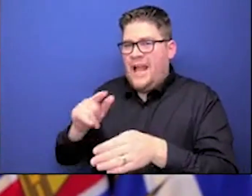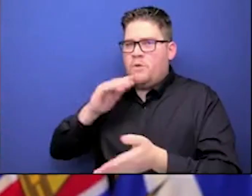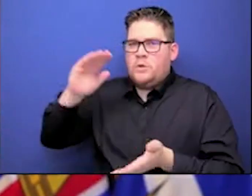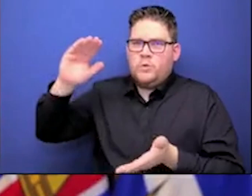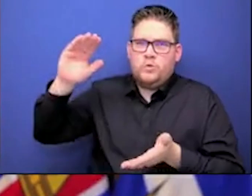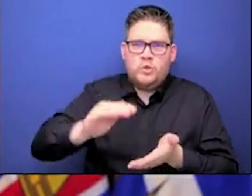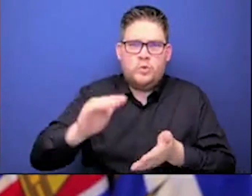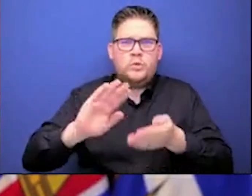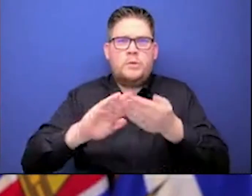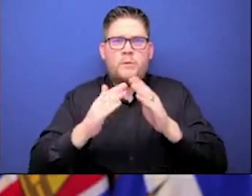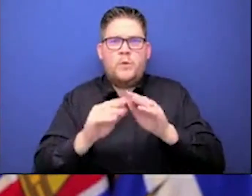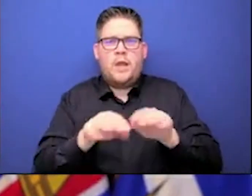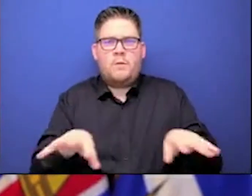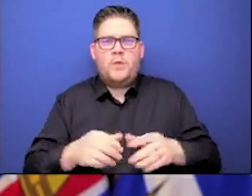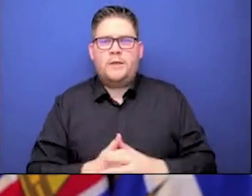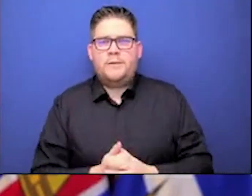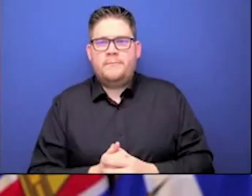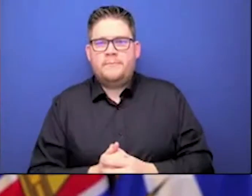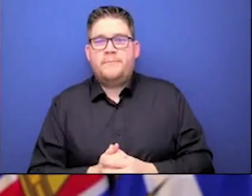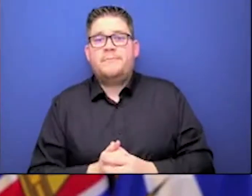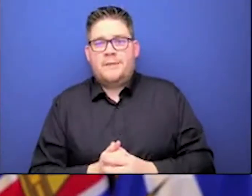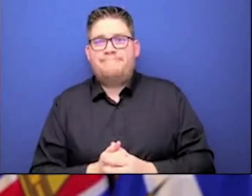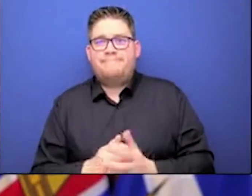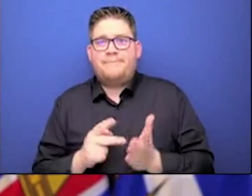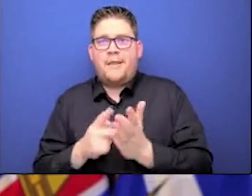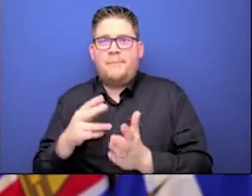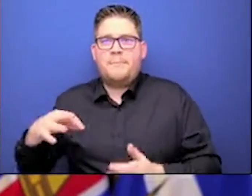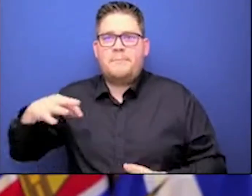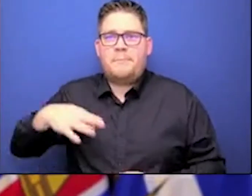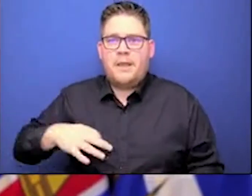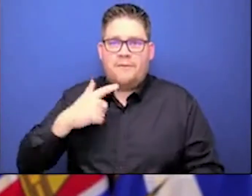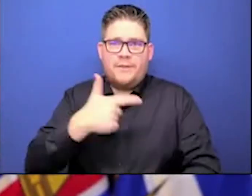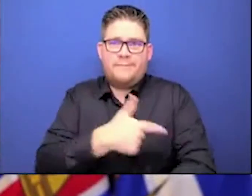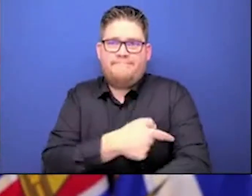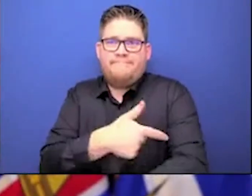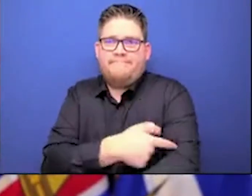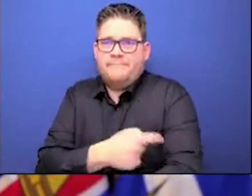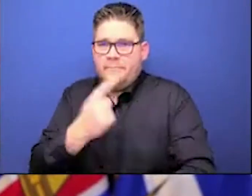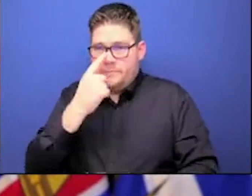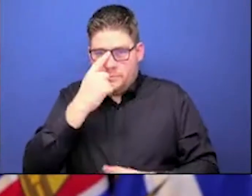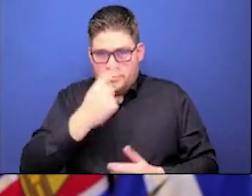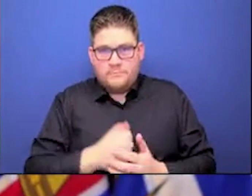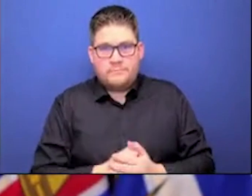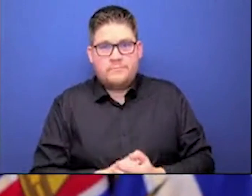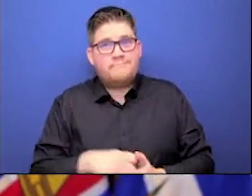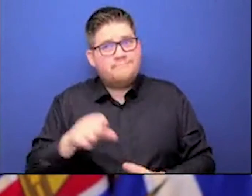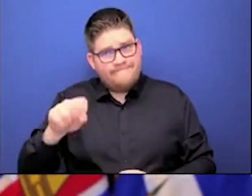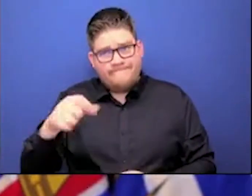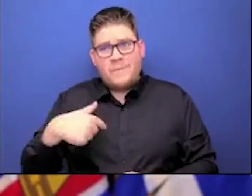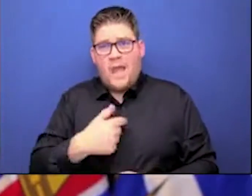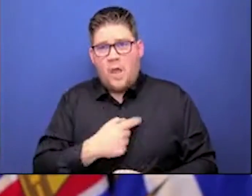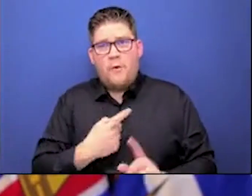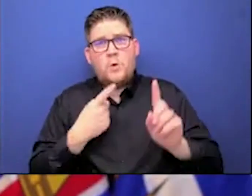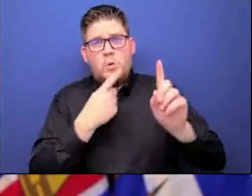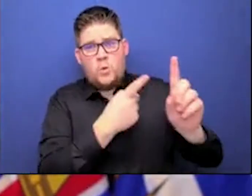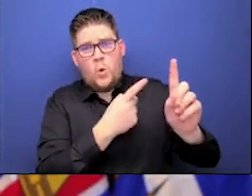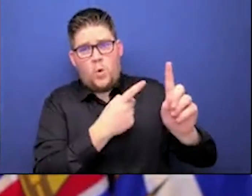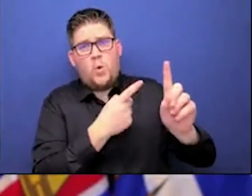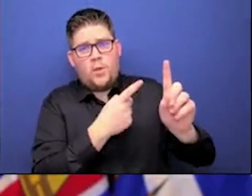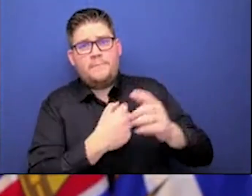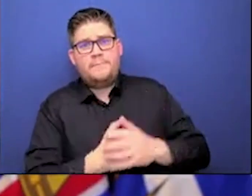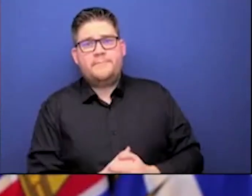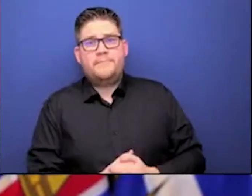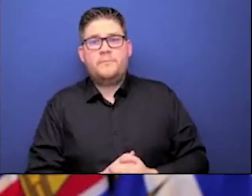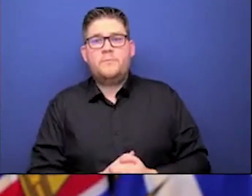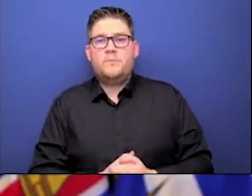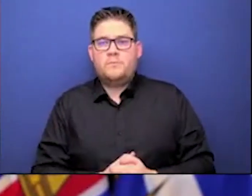effect, and our goal absolutely is to make sure that we, I like to, I don't know, maybe I'm too optimistic,